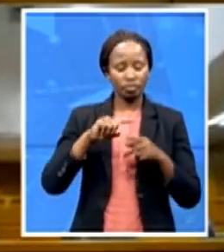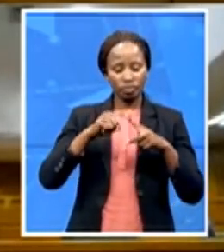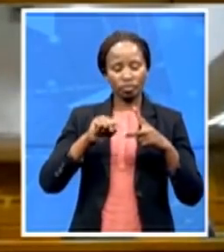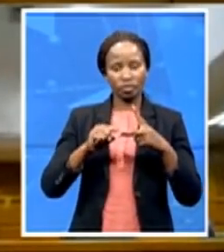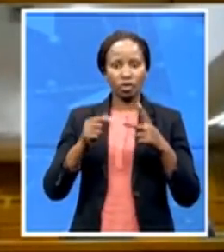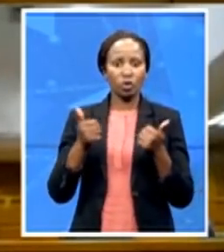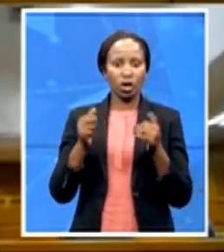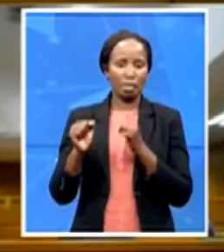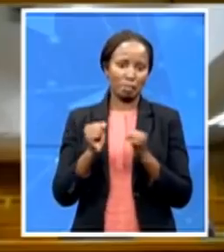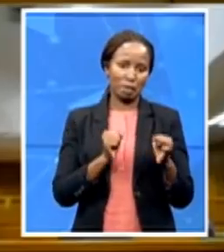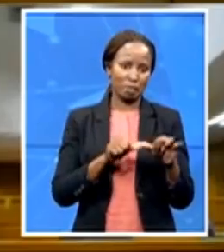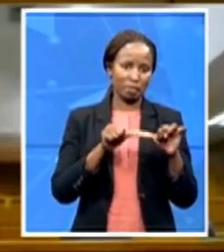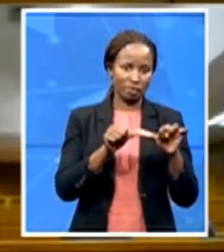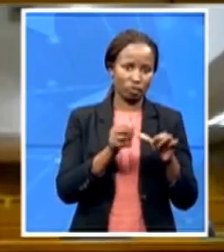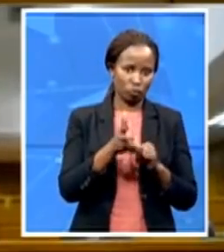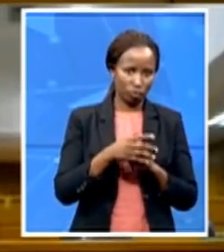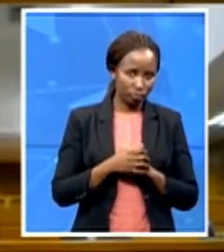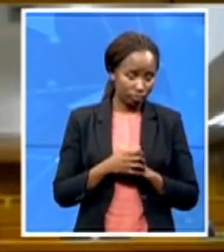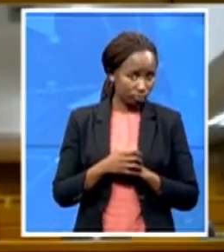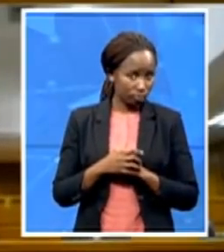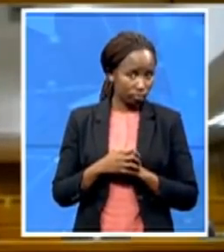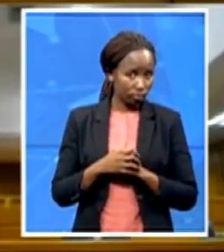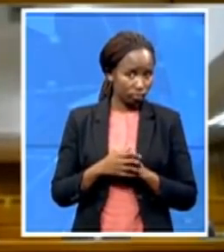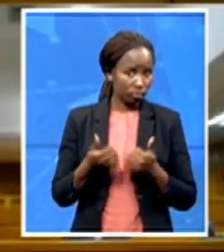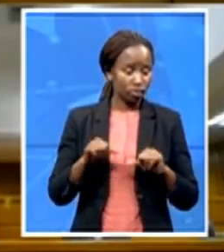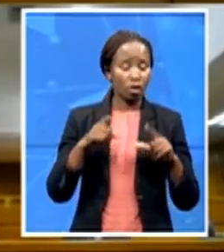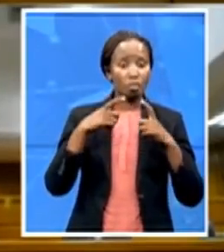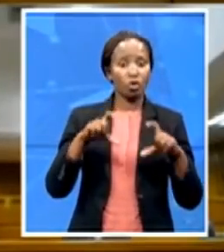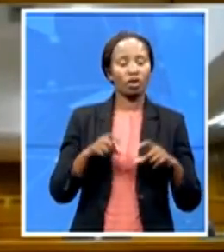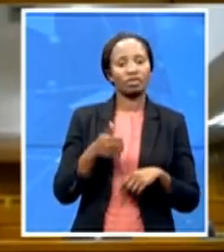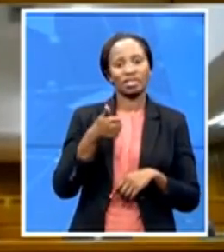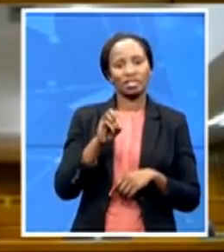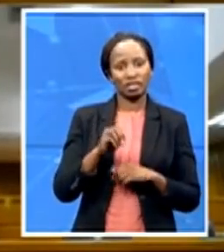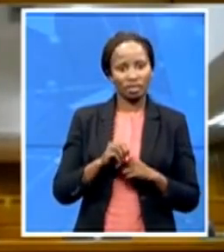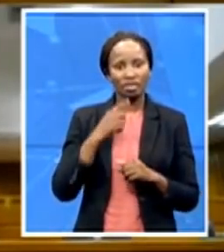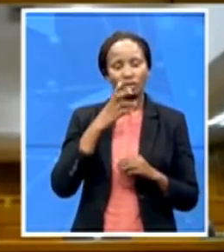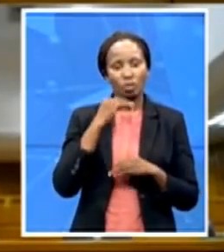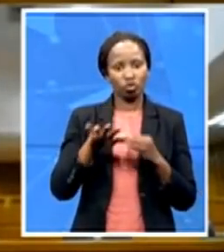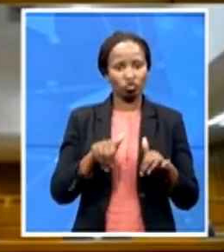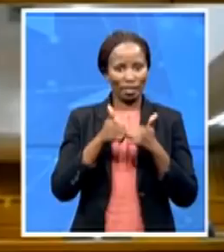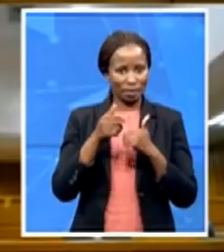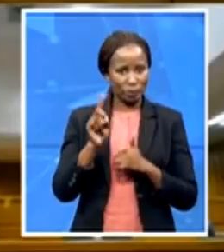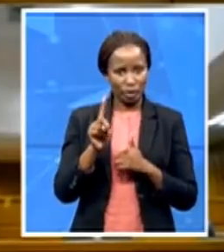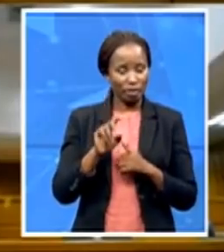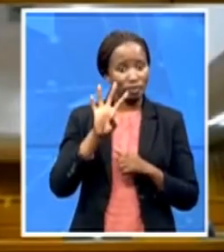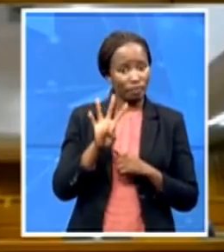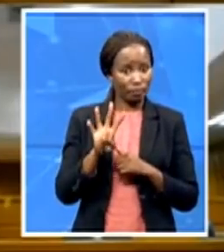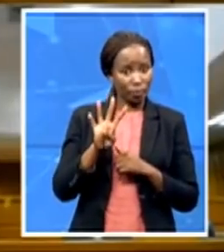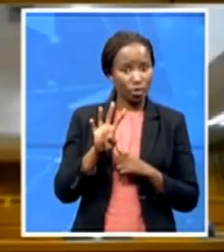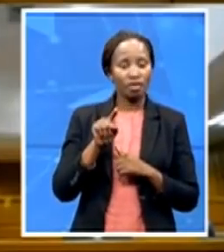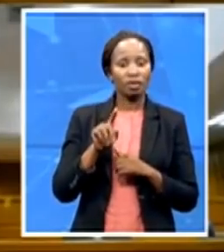That brings me to paragraph 60. This challenge, the fourth challenge, wasn't persisted with in oral argument, and I shan't therefore address it in oral